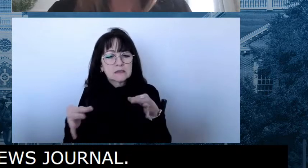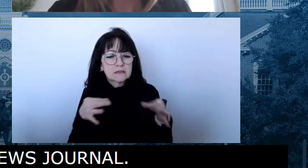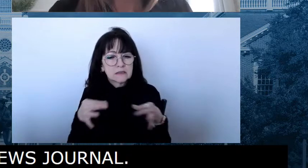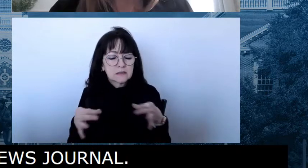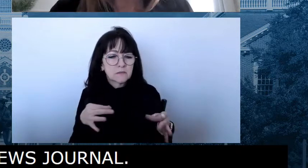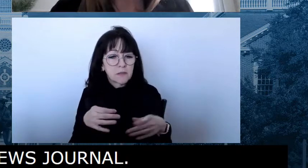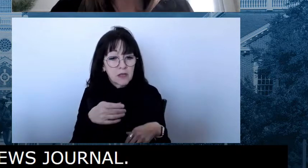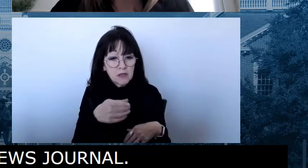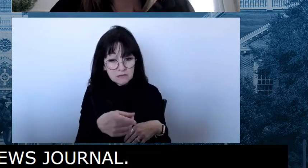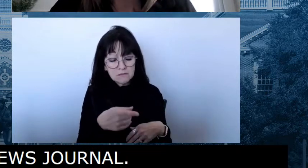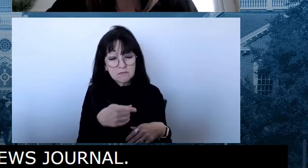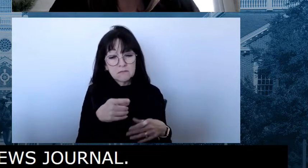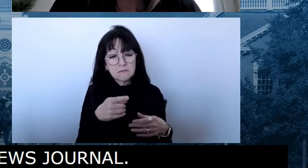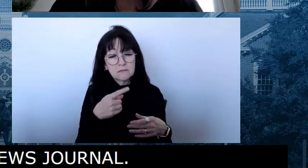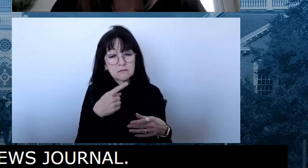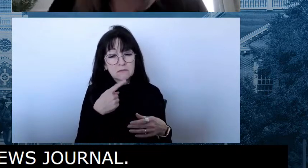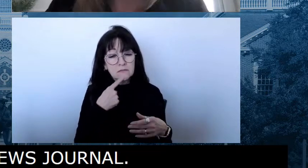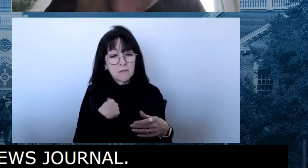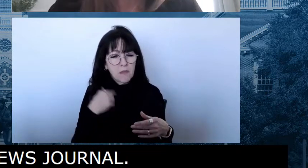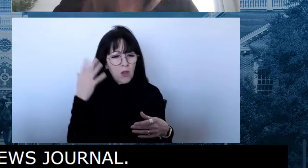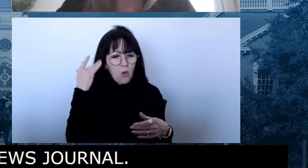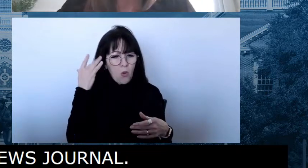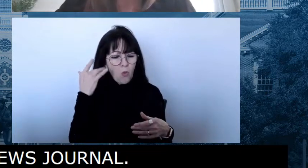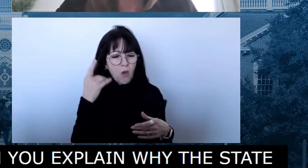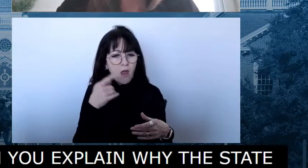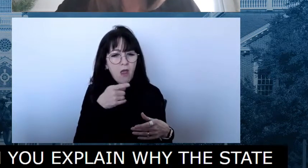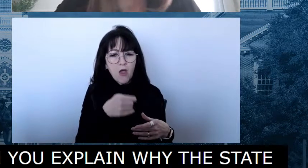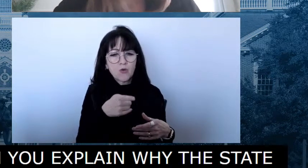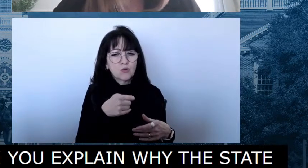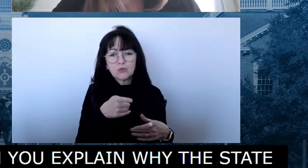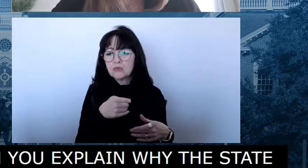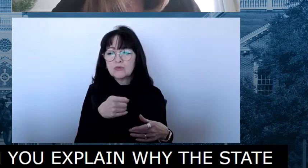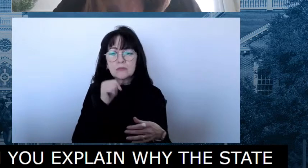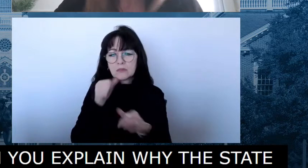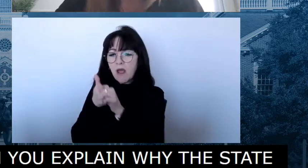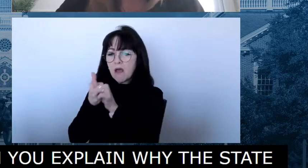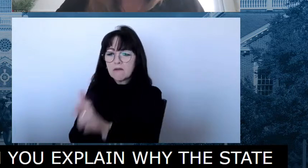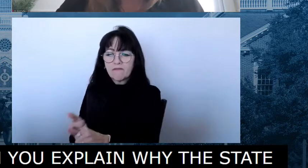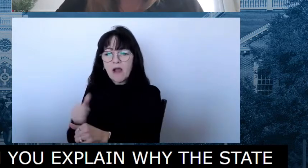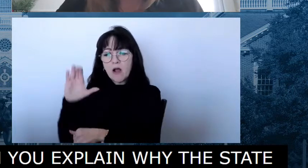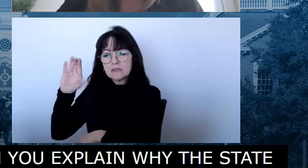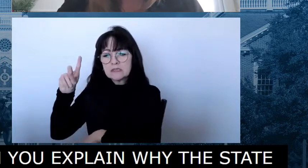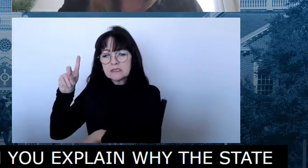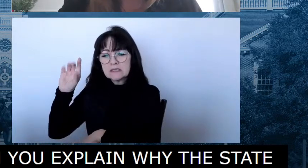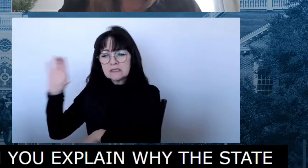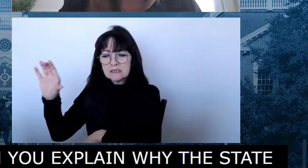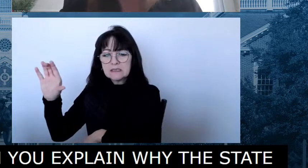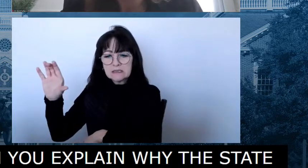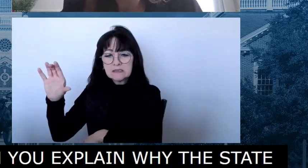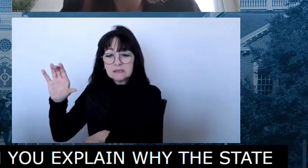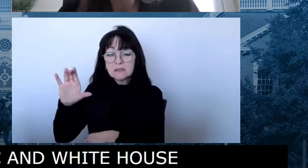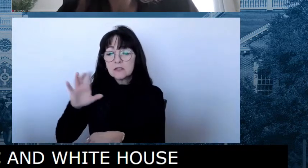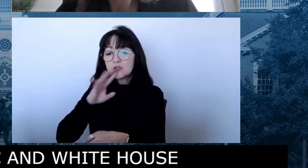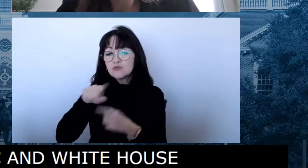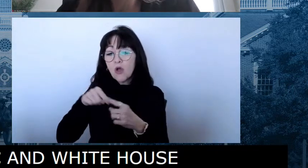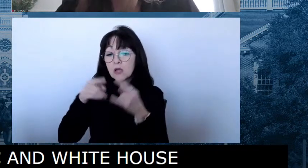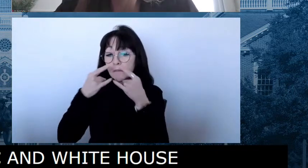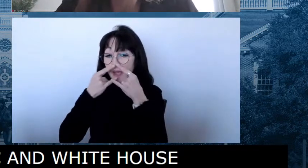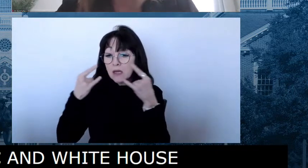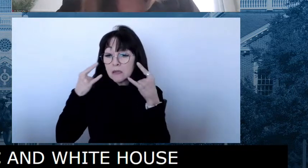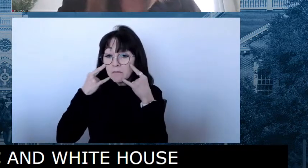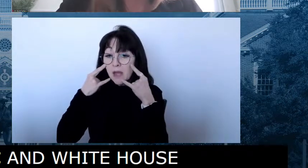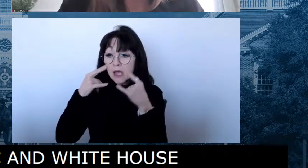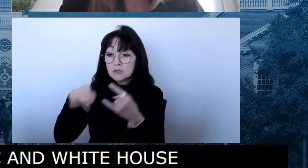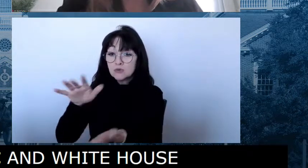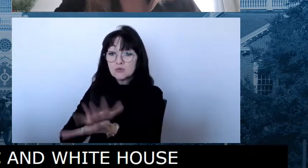White House recommendations regarding masks in schools? Yeah, so I wouldn't say we're diverging, just